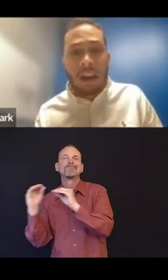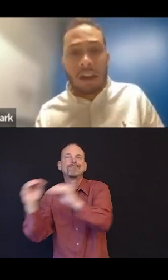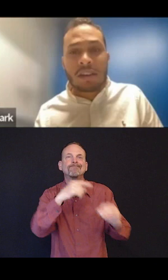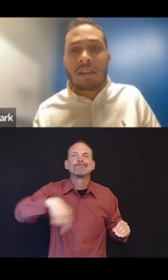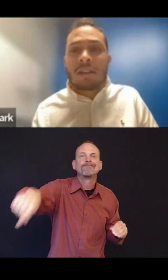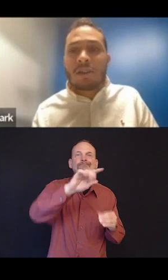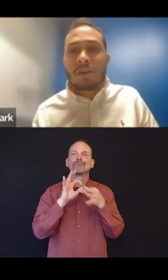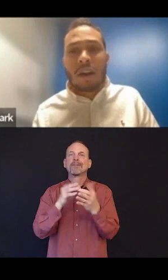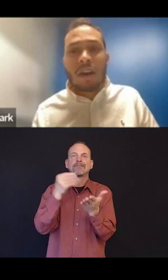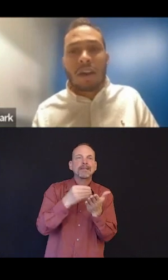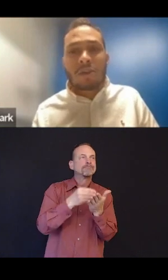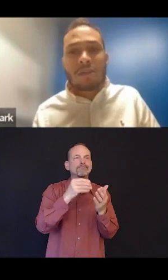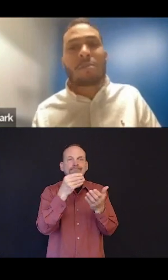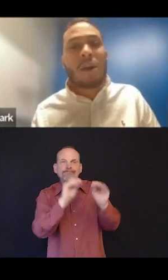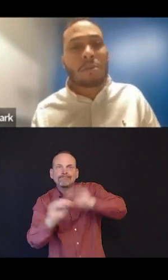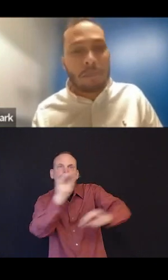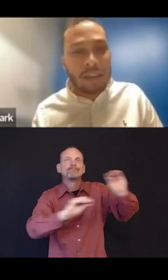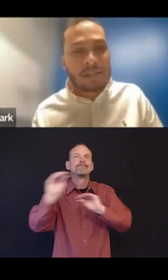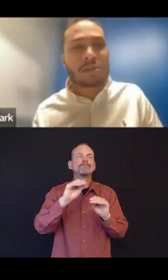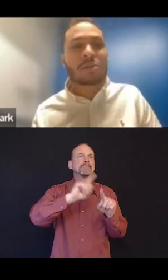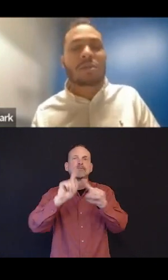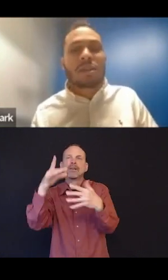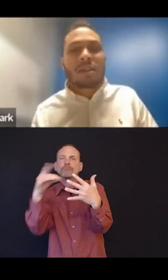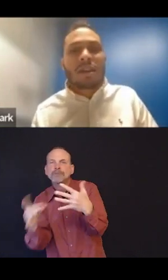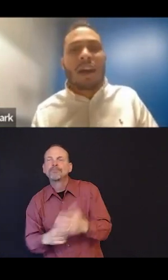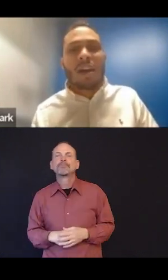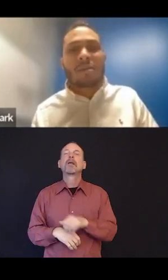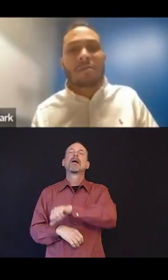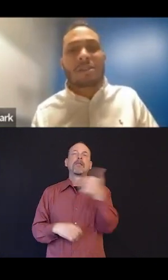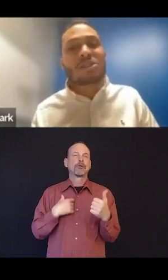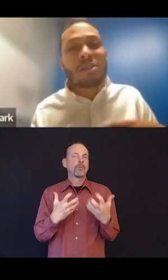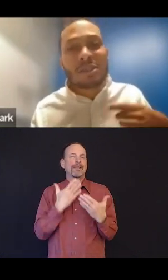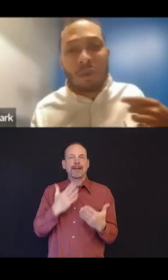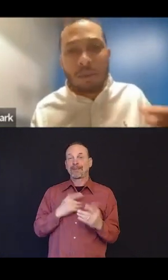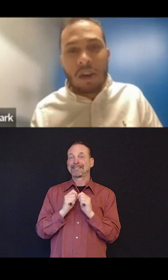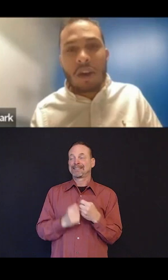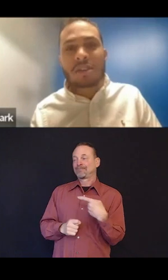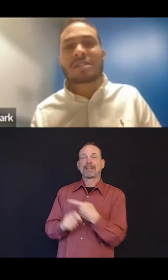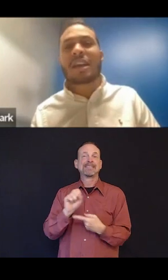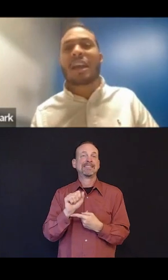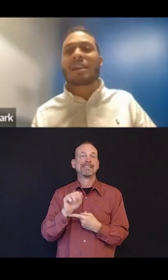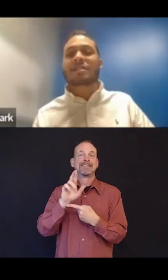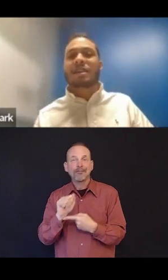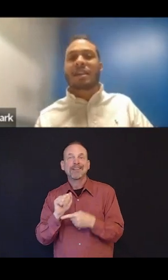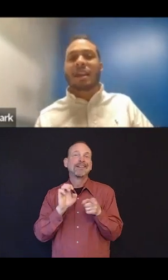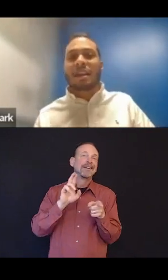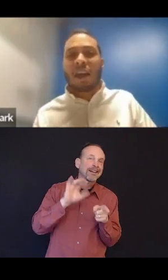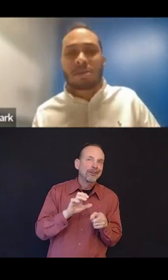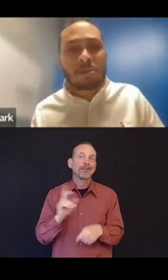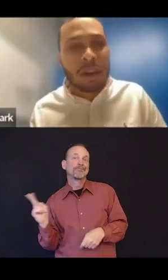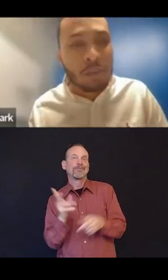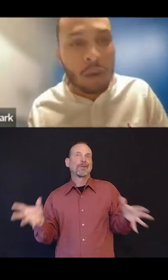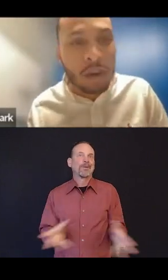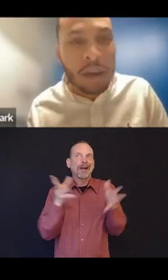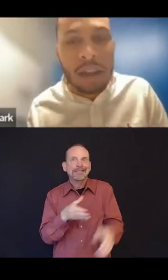Sarah and Eric, who have empowered me to do these webinars and